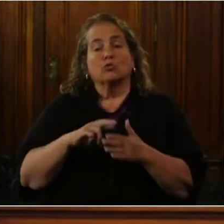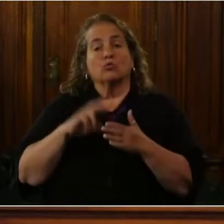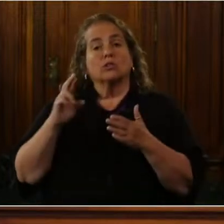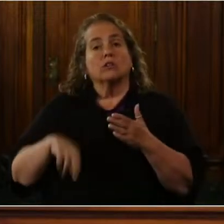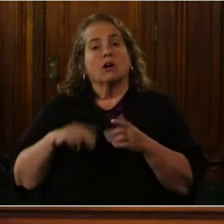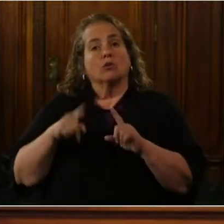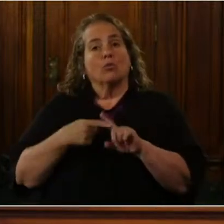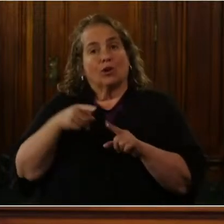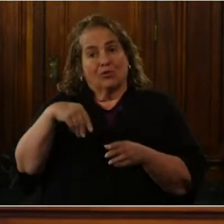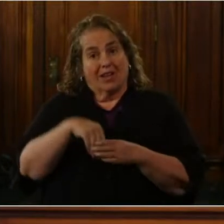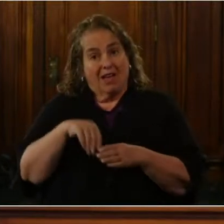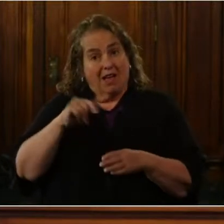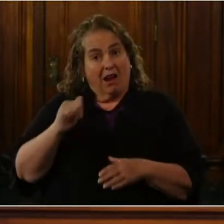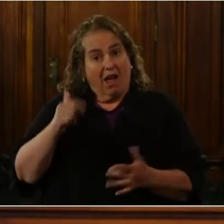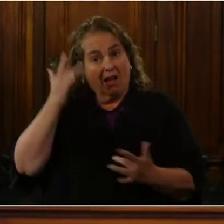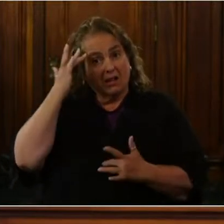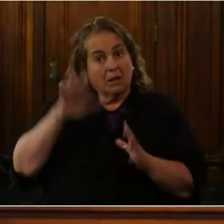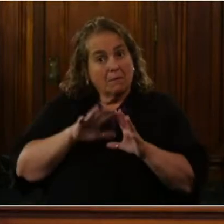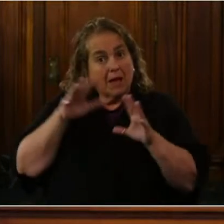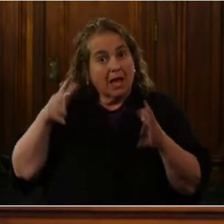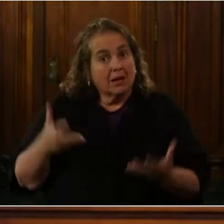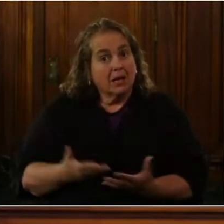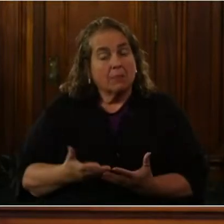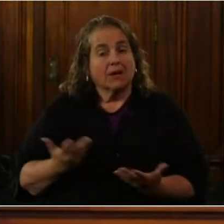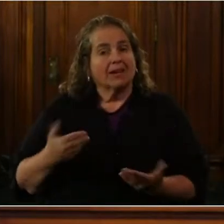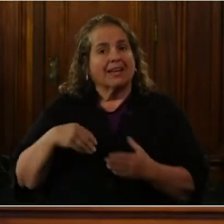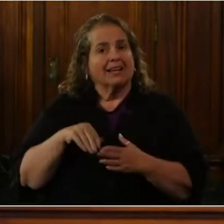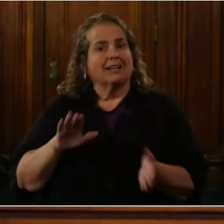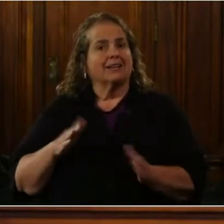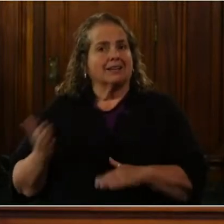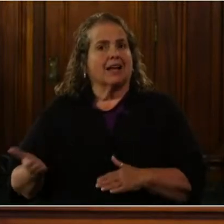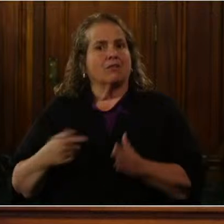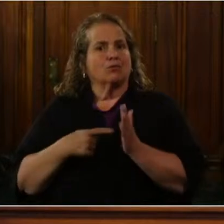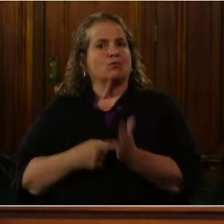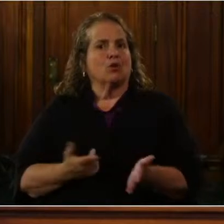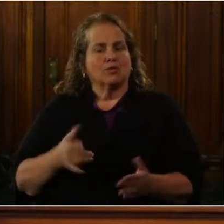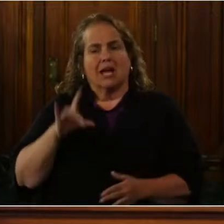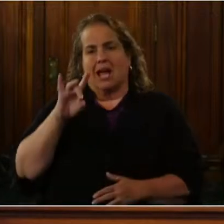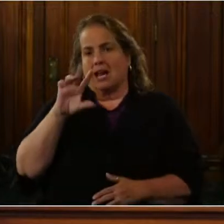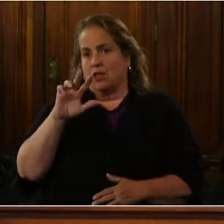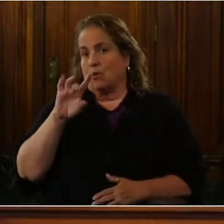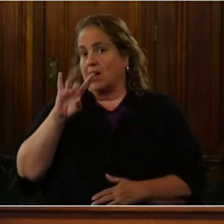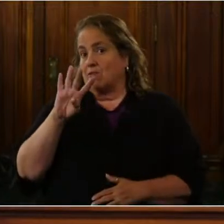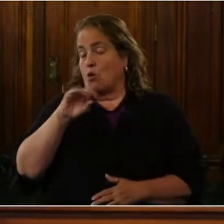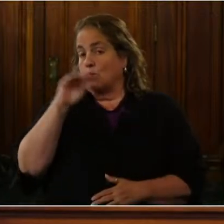you're in a pandemic in death. Cases,